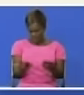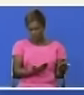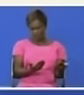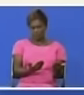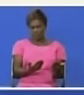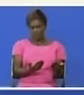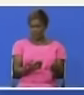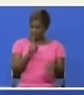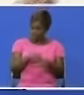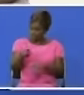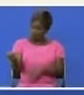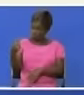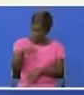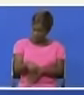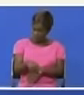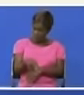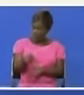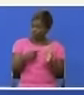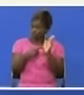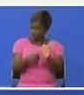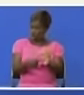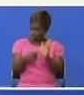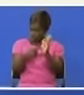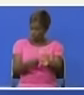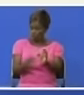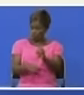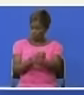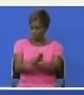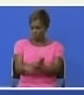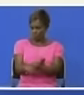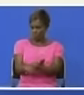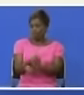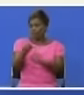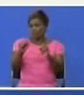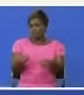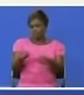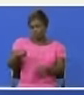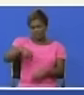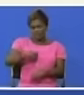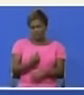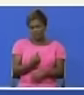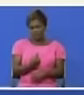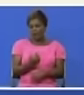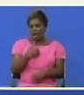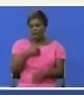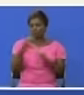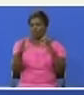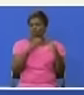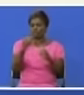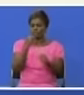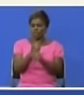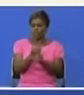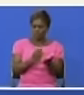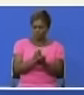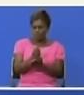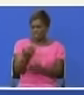saying then as you come, as we consume these OTT services, is it possible for us to have some conversation to ensure that